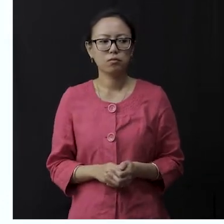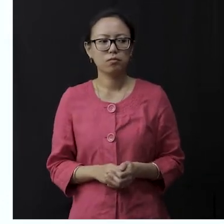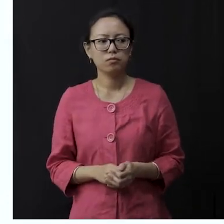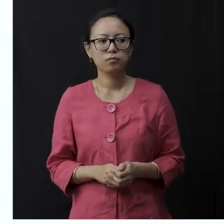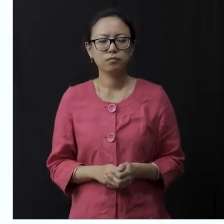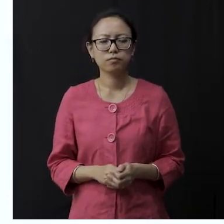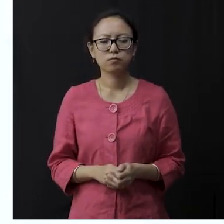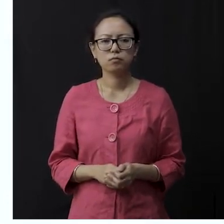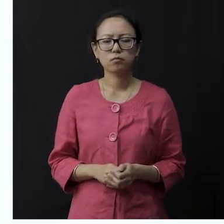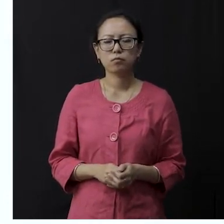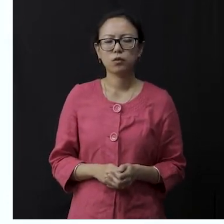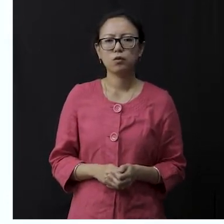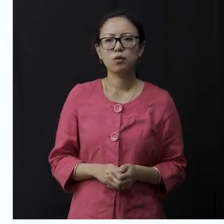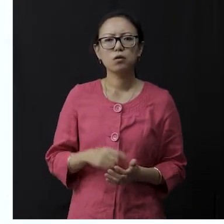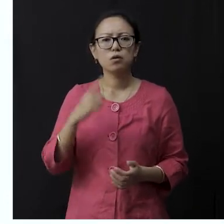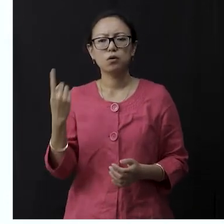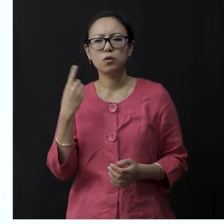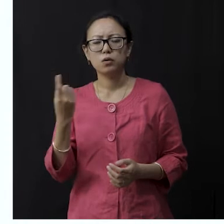Only the busy beetle